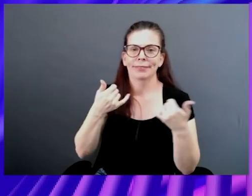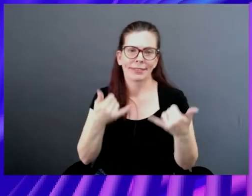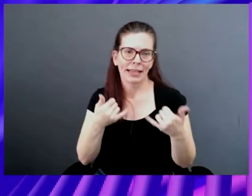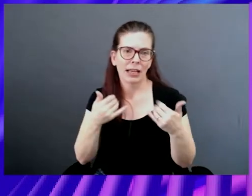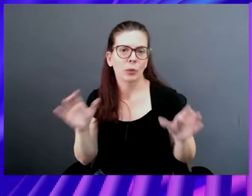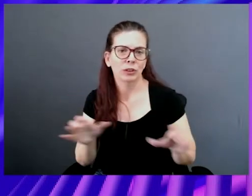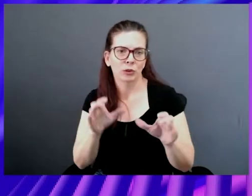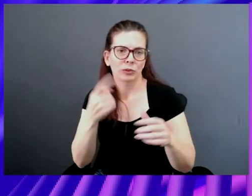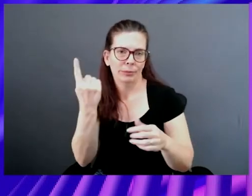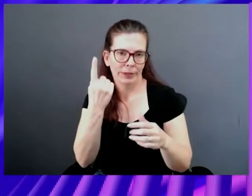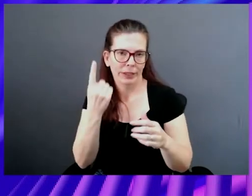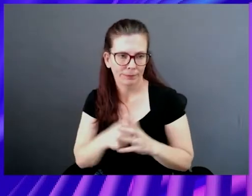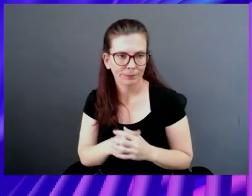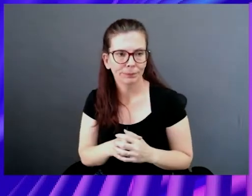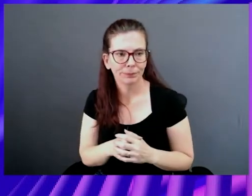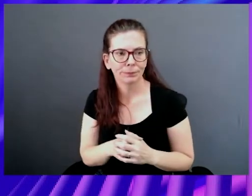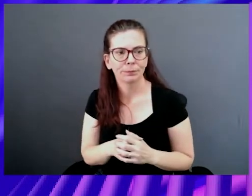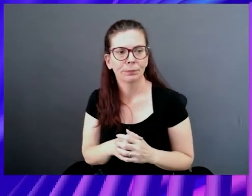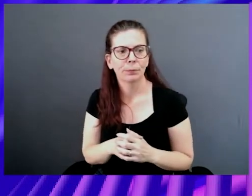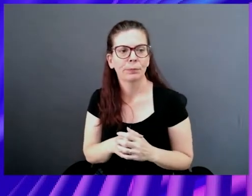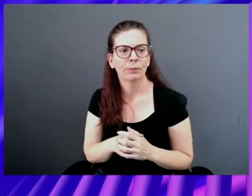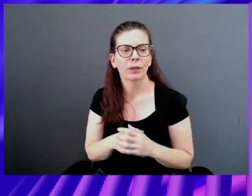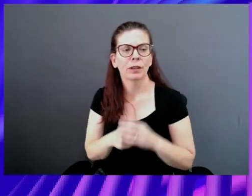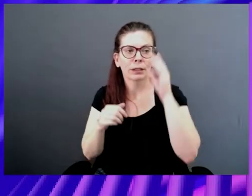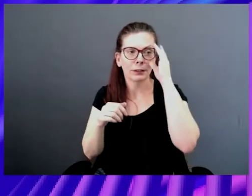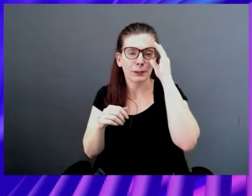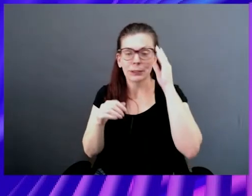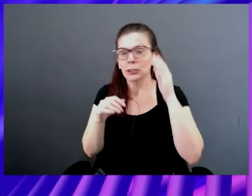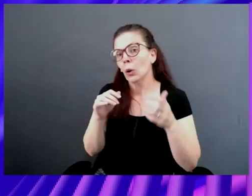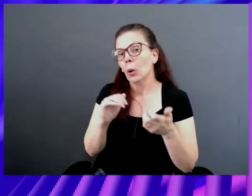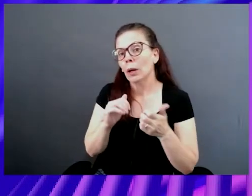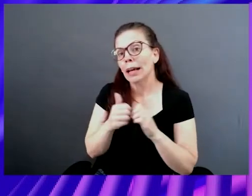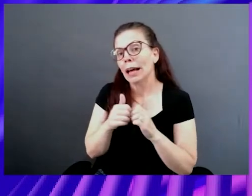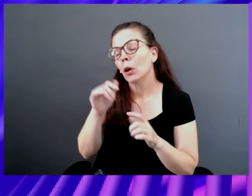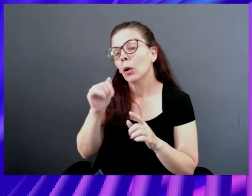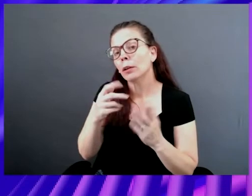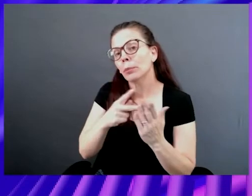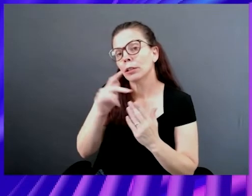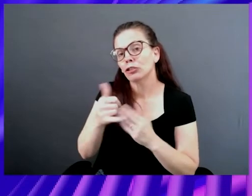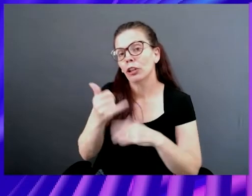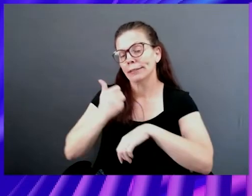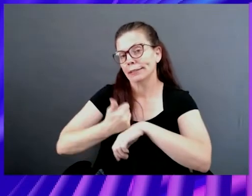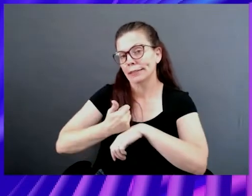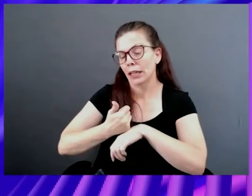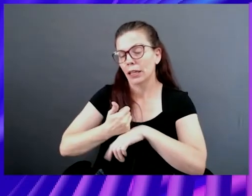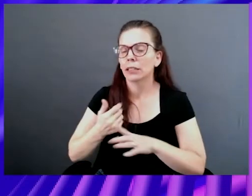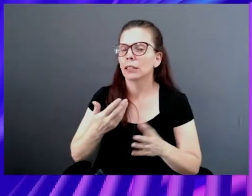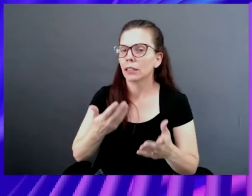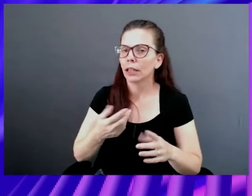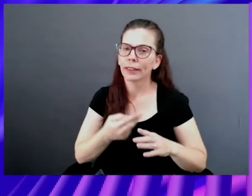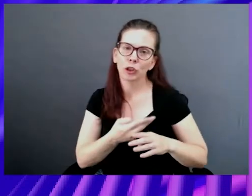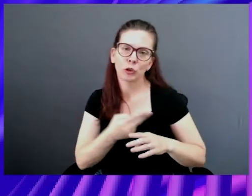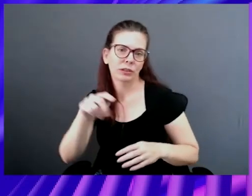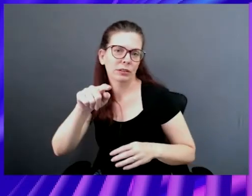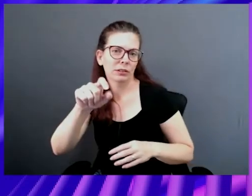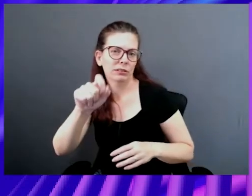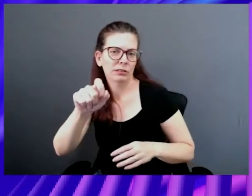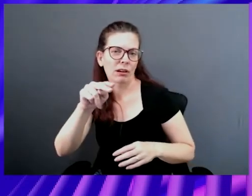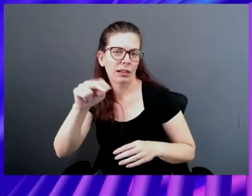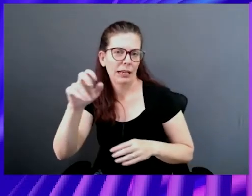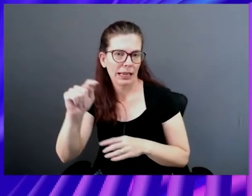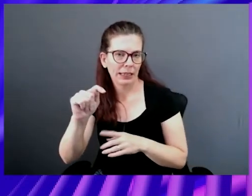with it. So the way these projects are designed, and they're using .NET. It's a .NET project, right?